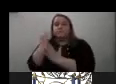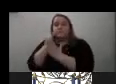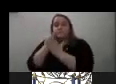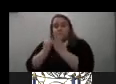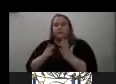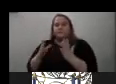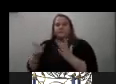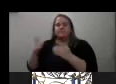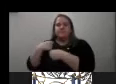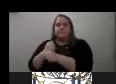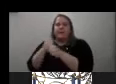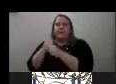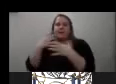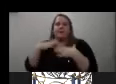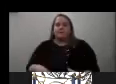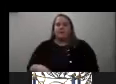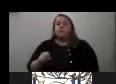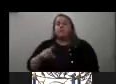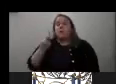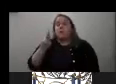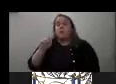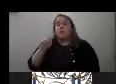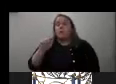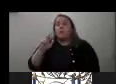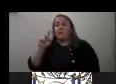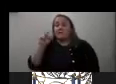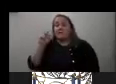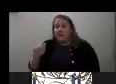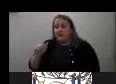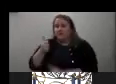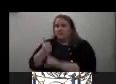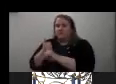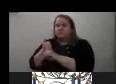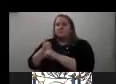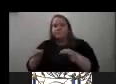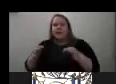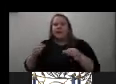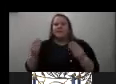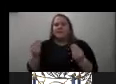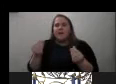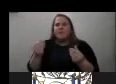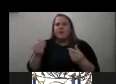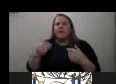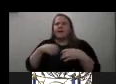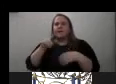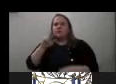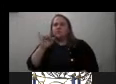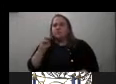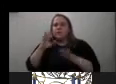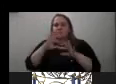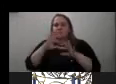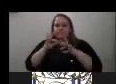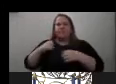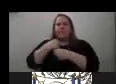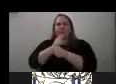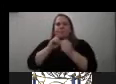create costumes. And it was her duty then to choose the fabric and the trim and to make them work on the body of the